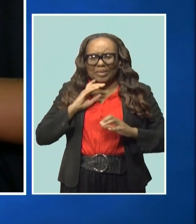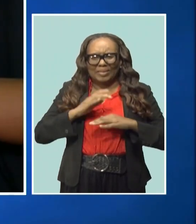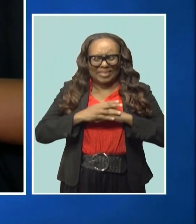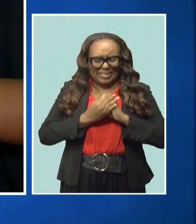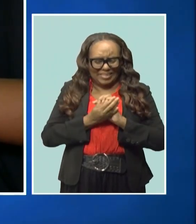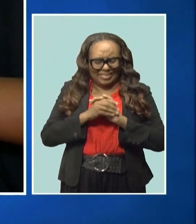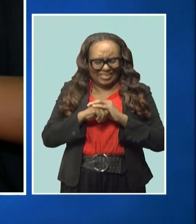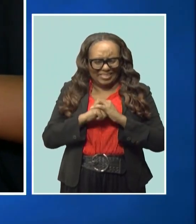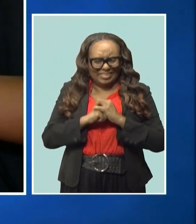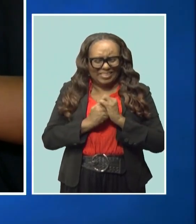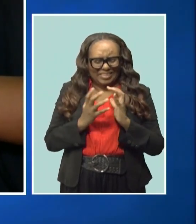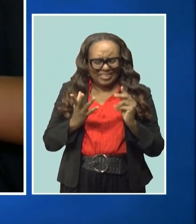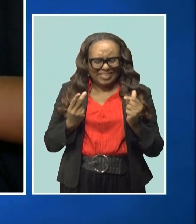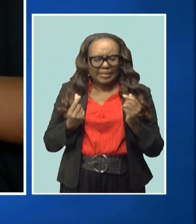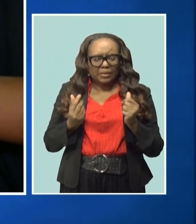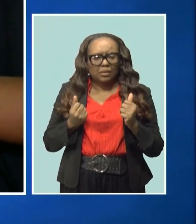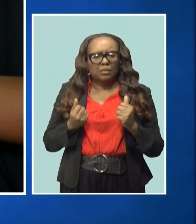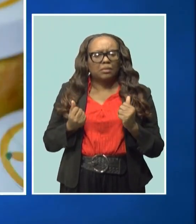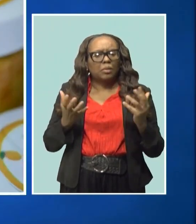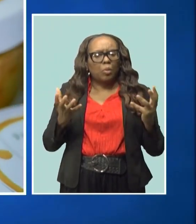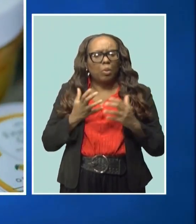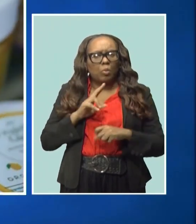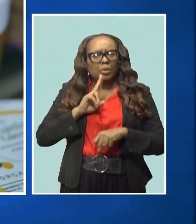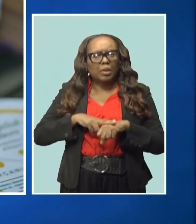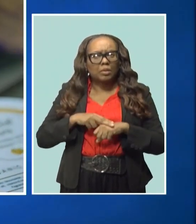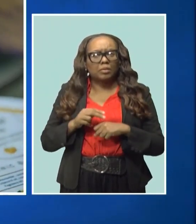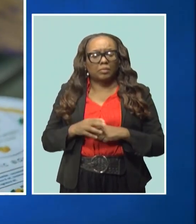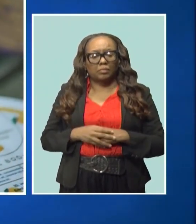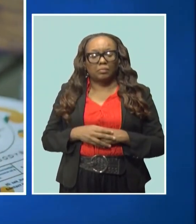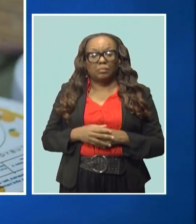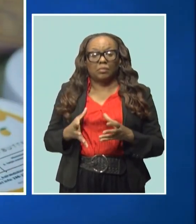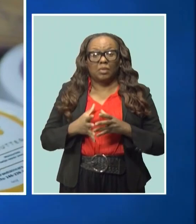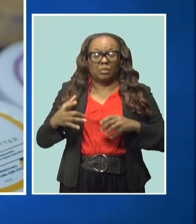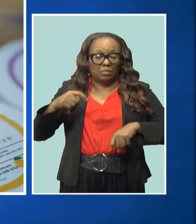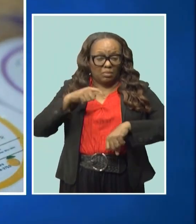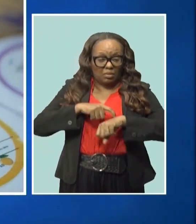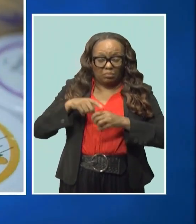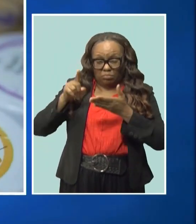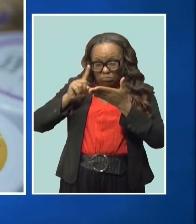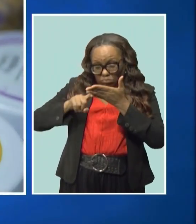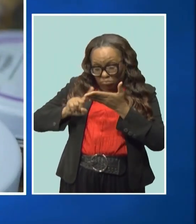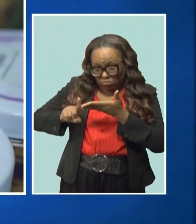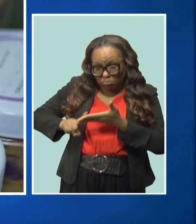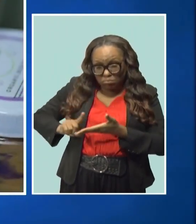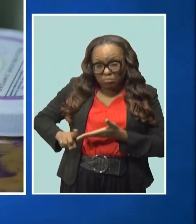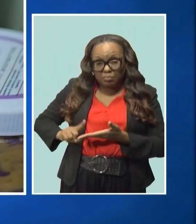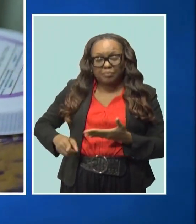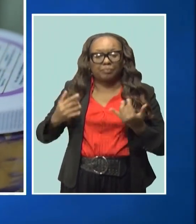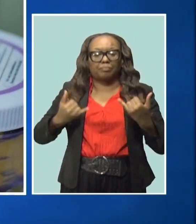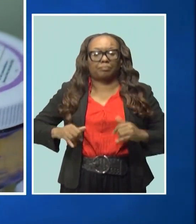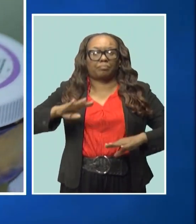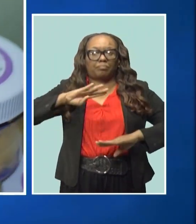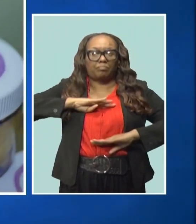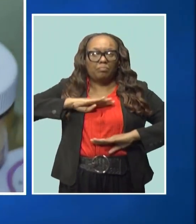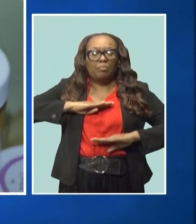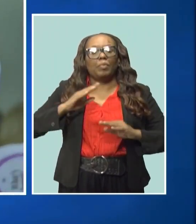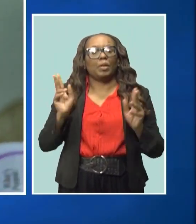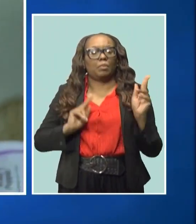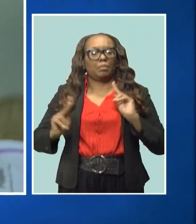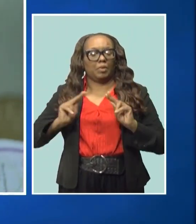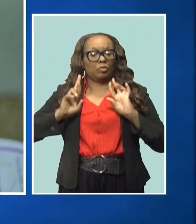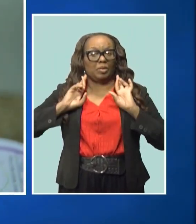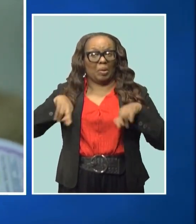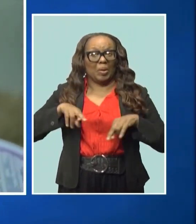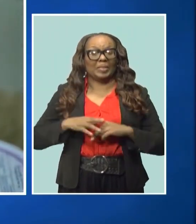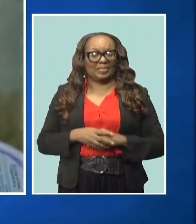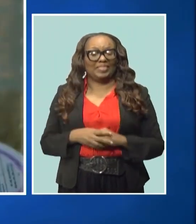young entrepreneur tells the Business Report after spending much time researching inputs, she is satisfied with the market response. When